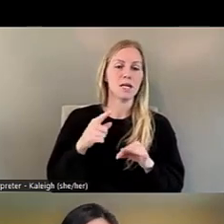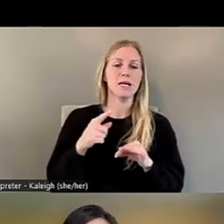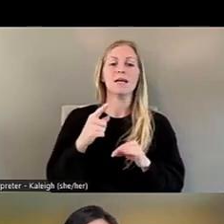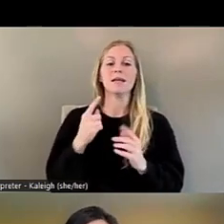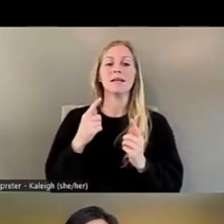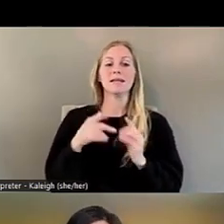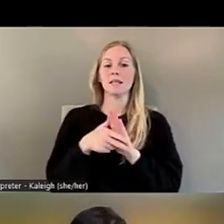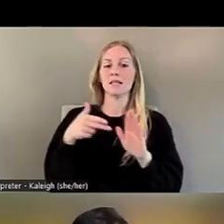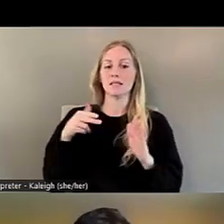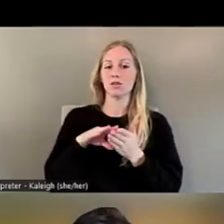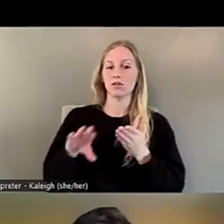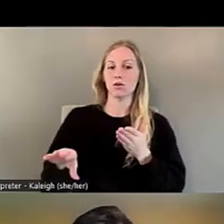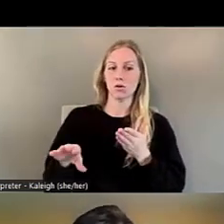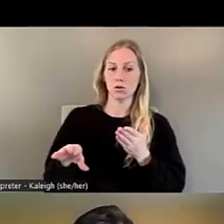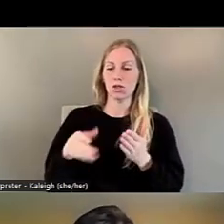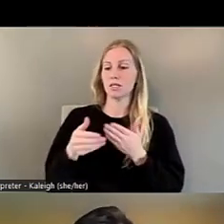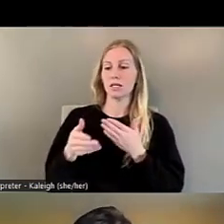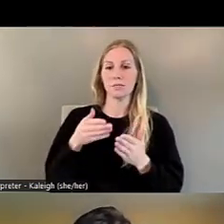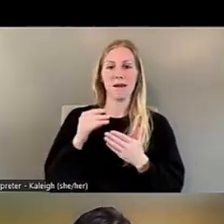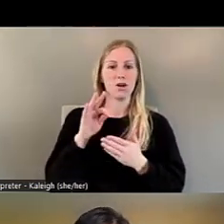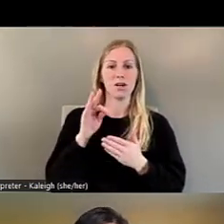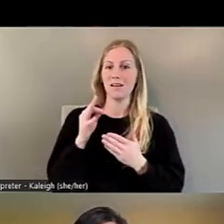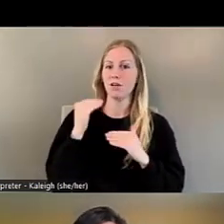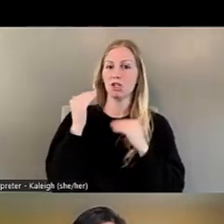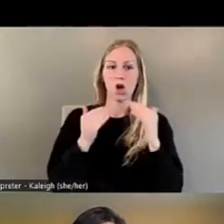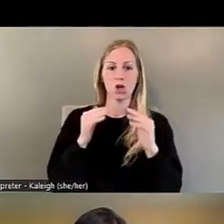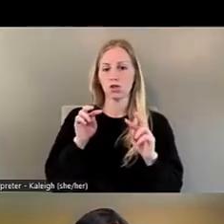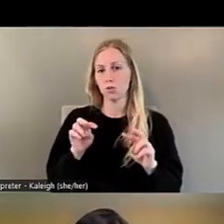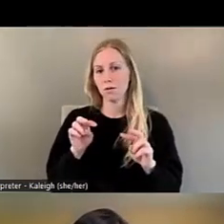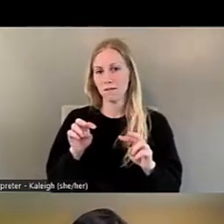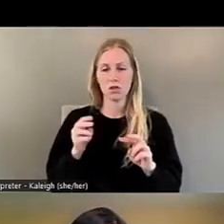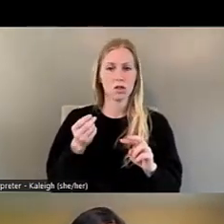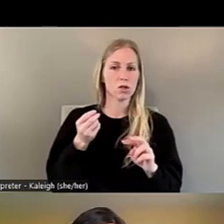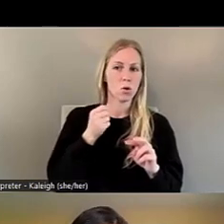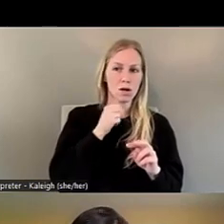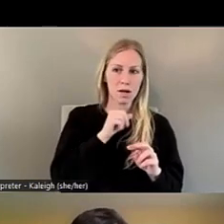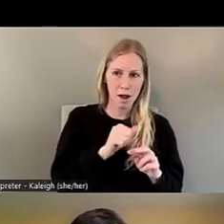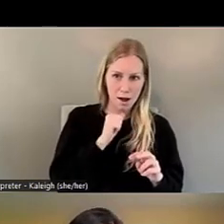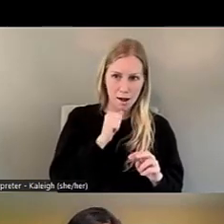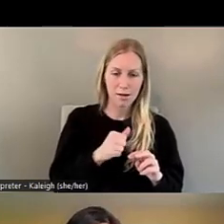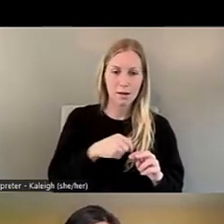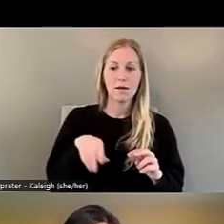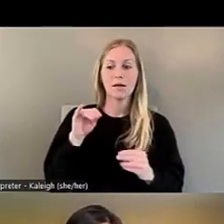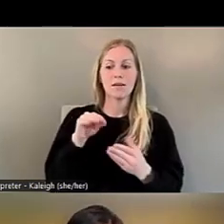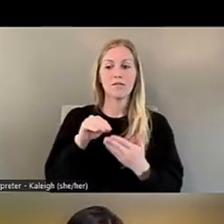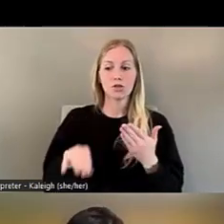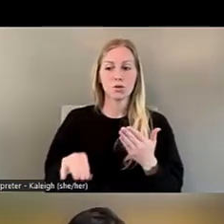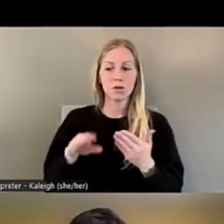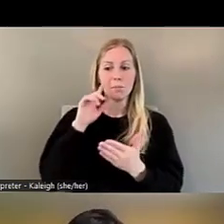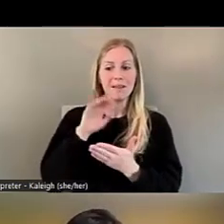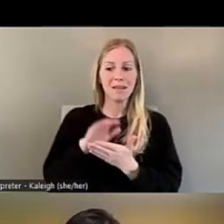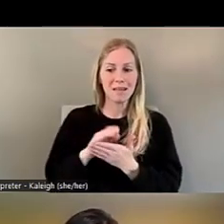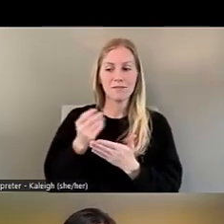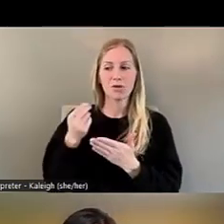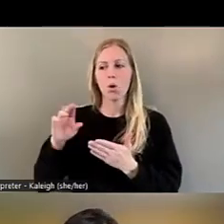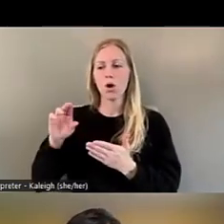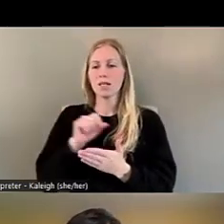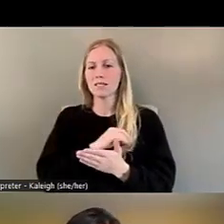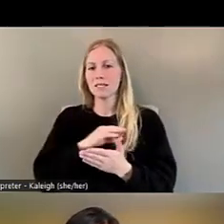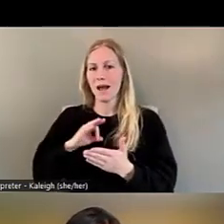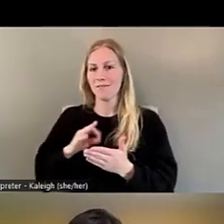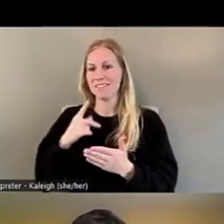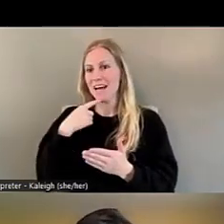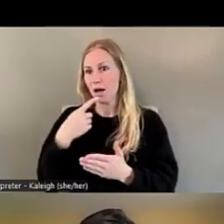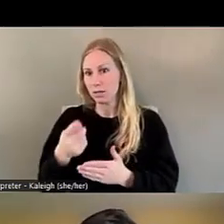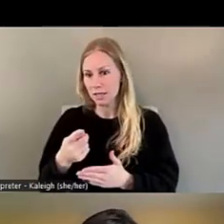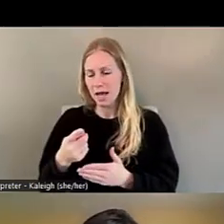seclusion whether or not there's adult supervision, and if a student believes or is told by a school staff member